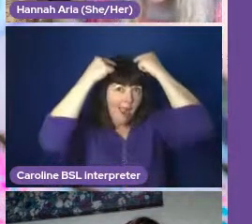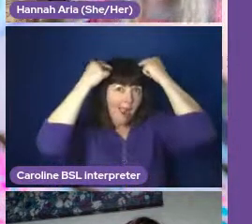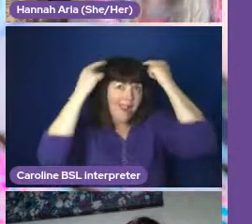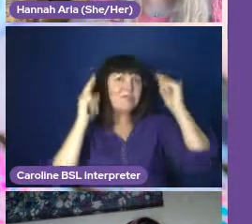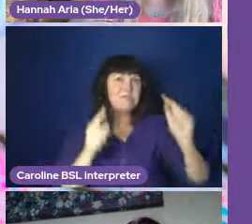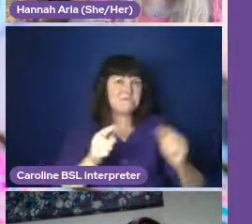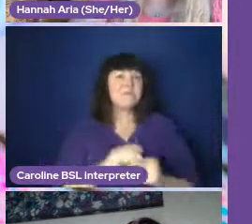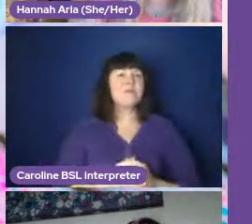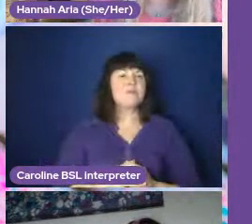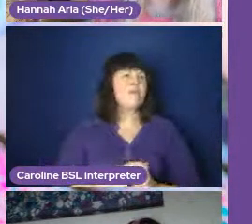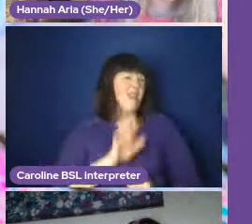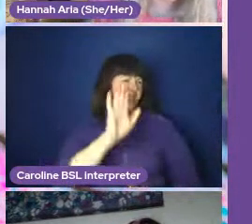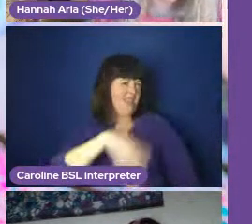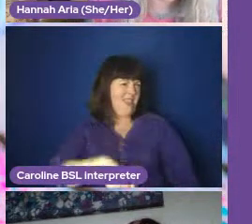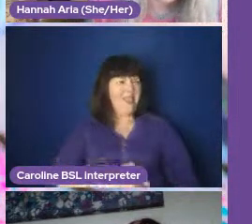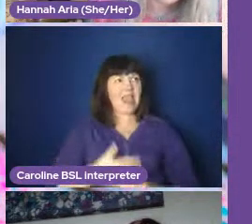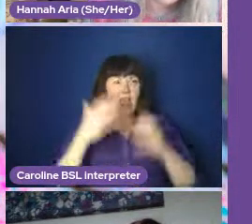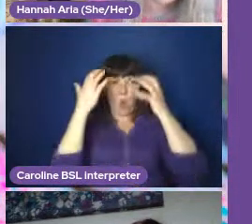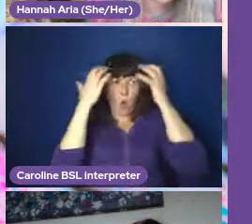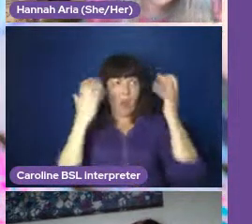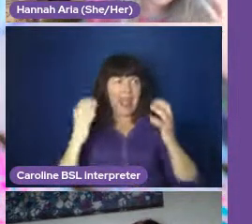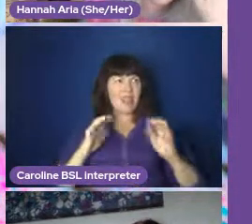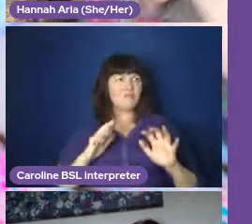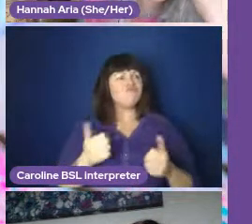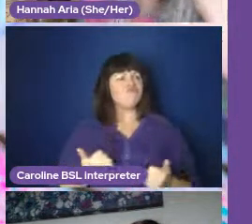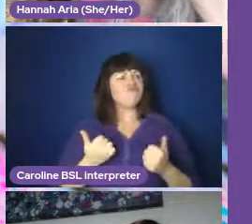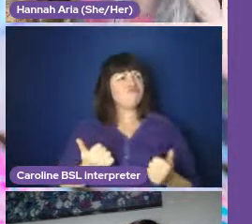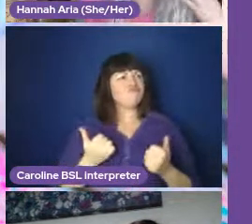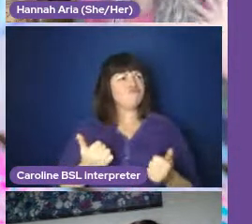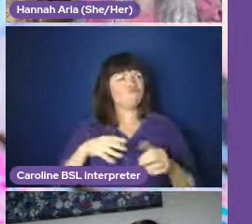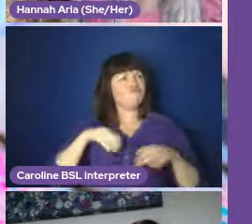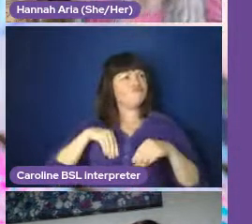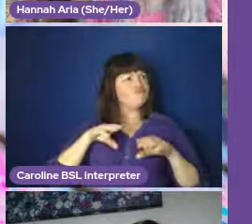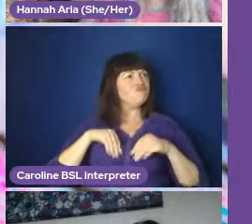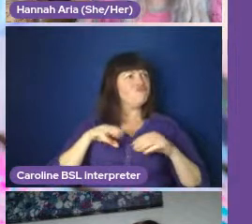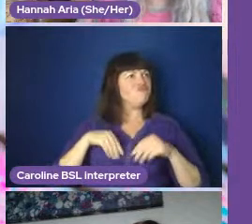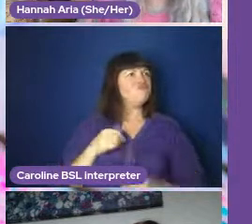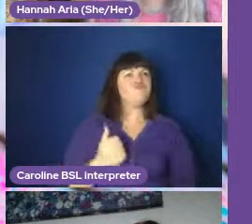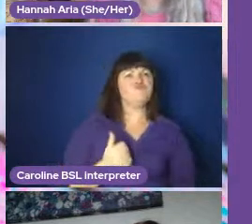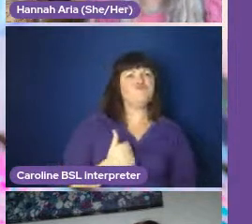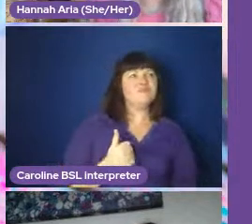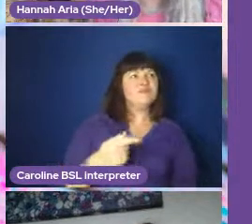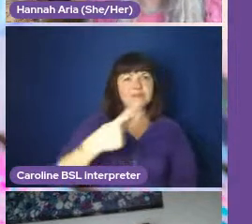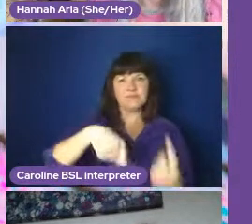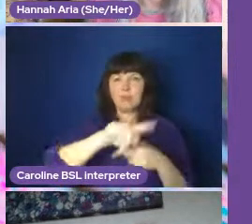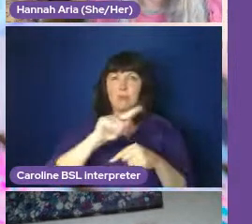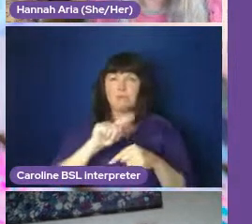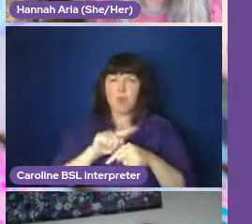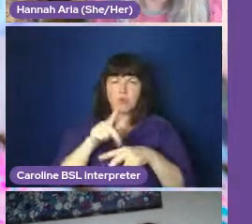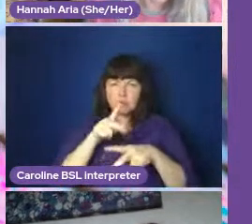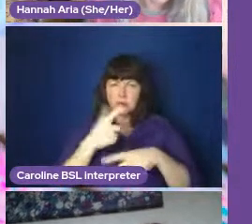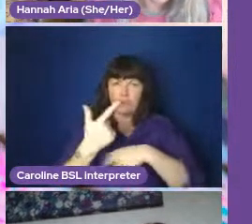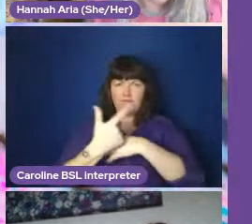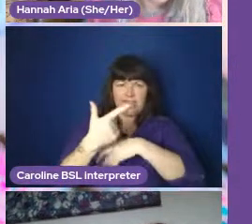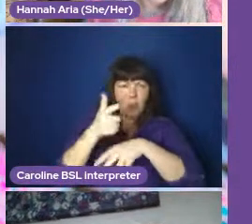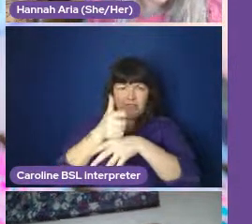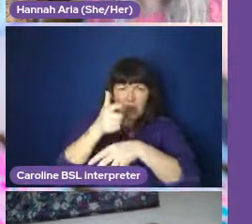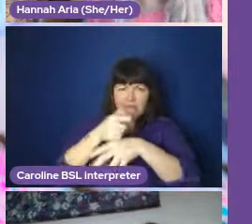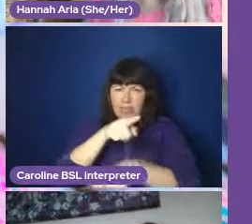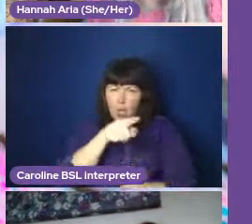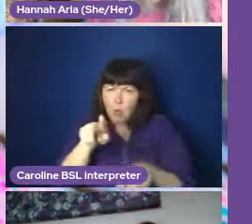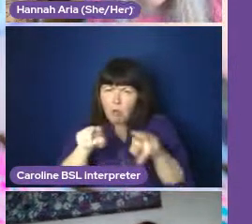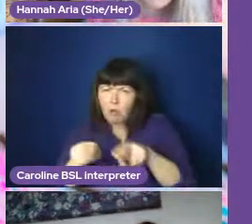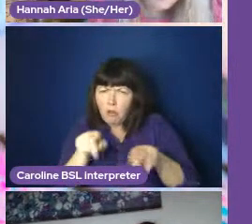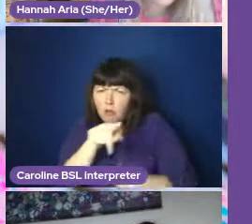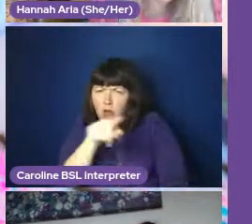quite embracing the wigs now, to be honest. Like, most of you guys will see that in most videos I'll just swap my hair because